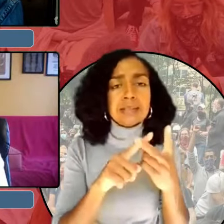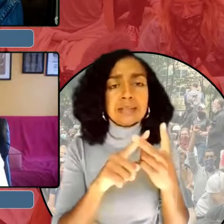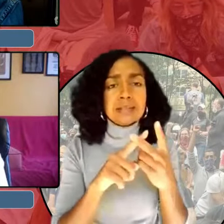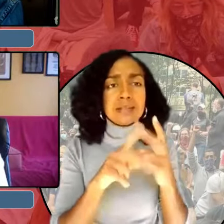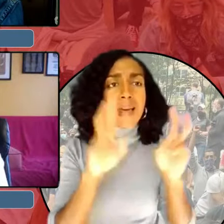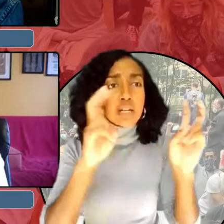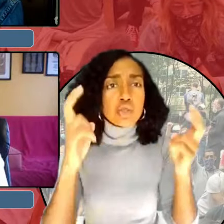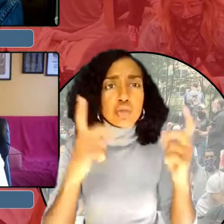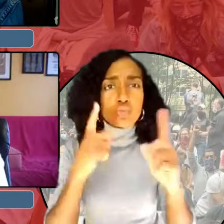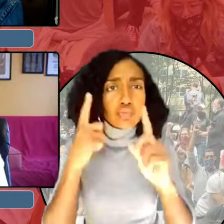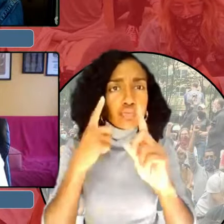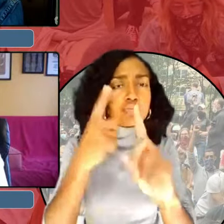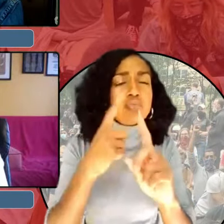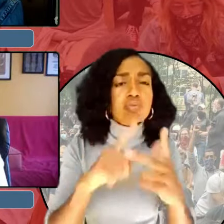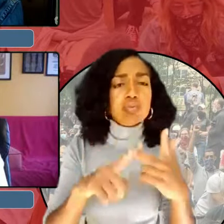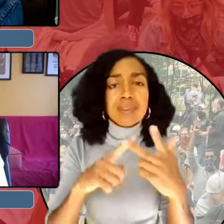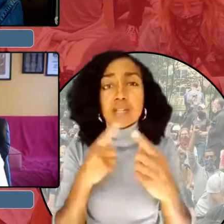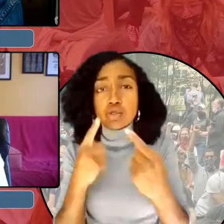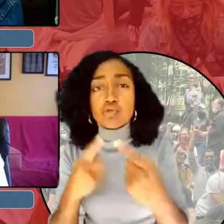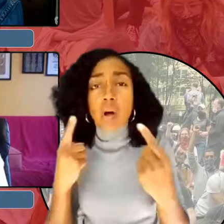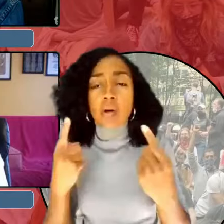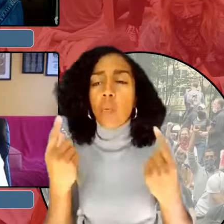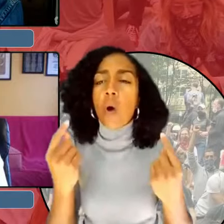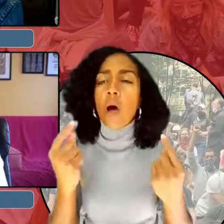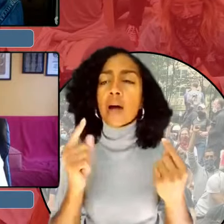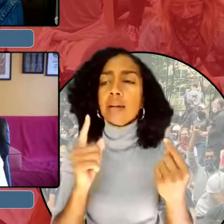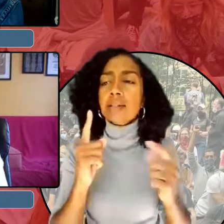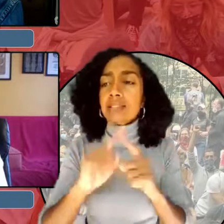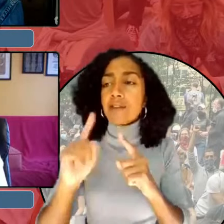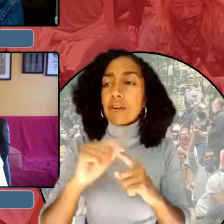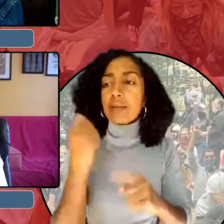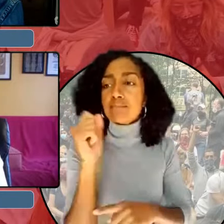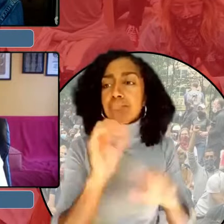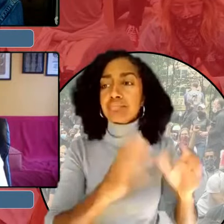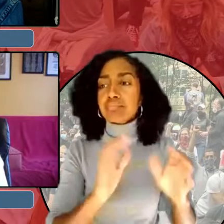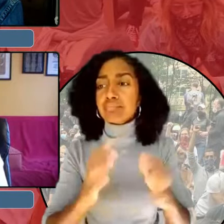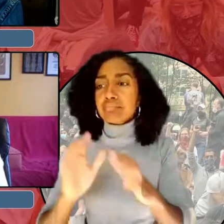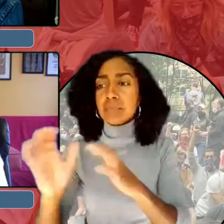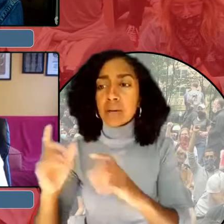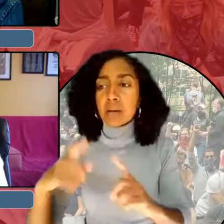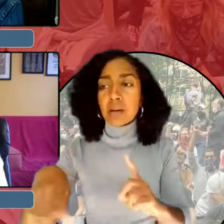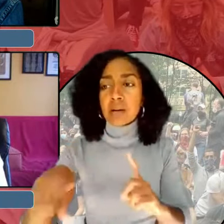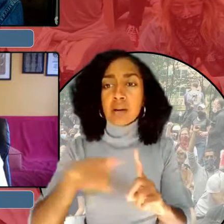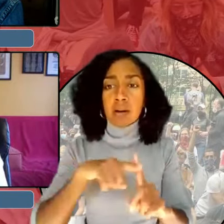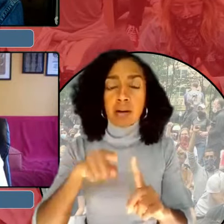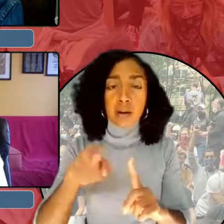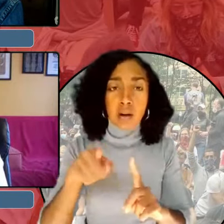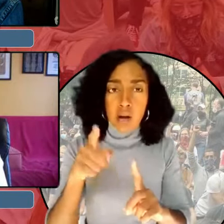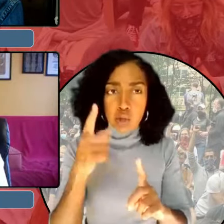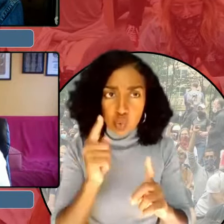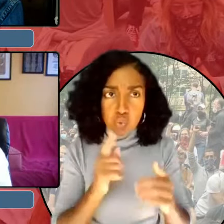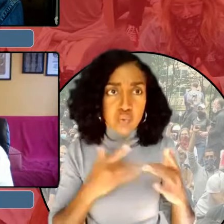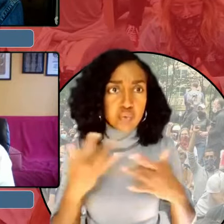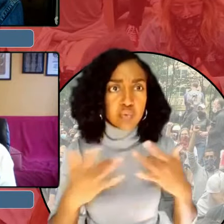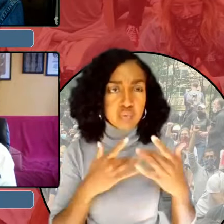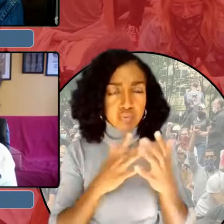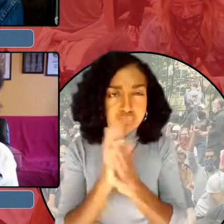your horizon for the movements you're connected to in the next 6 months to a year? What are you starting to focus